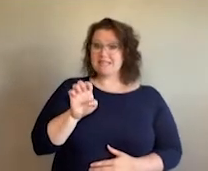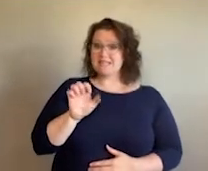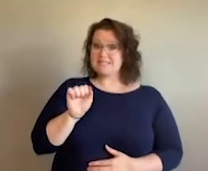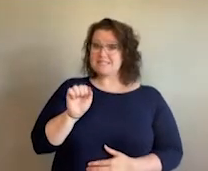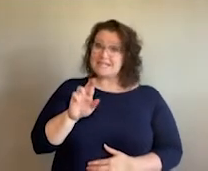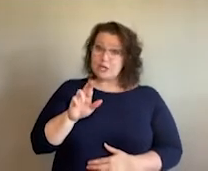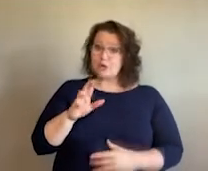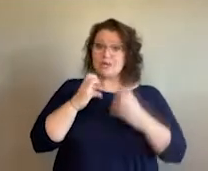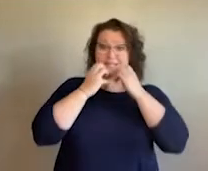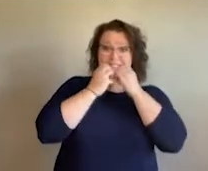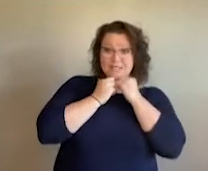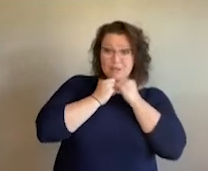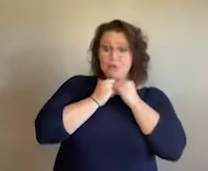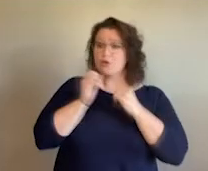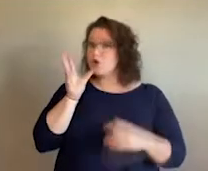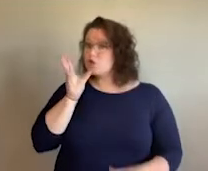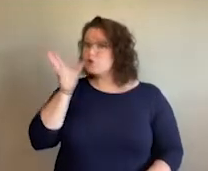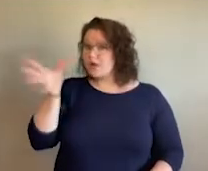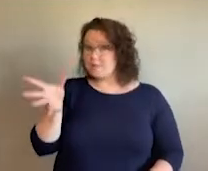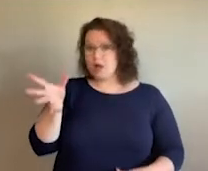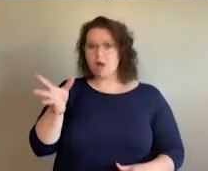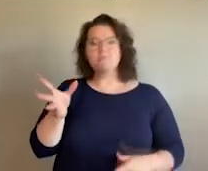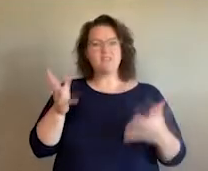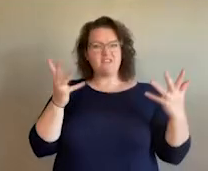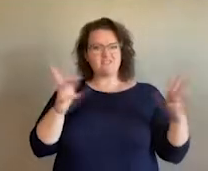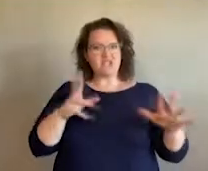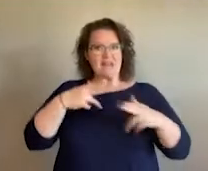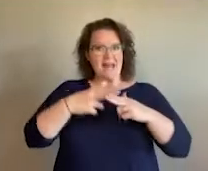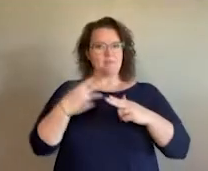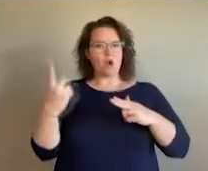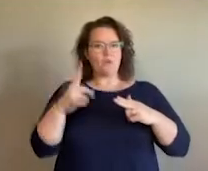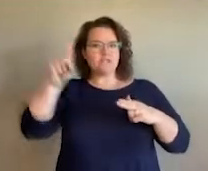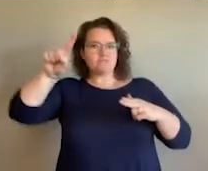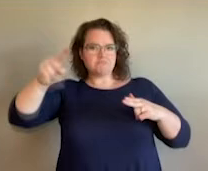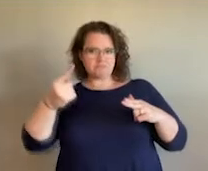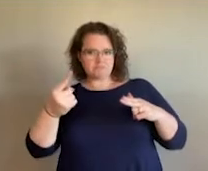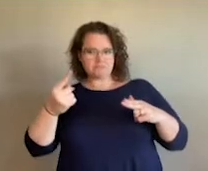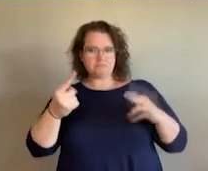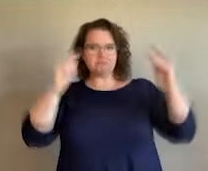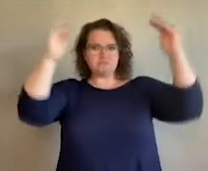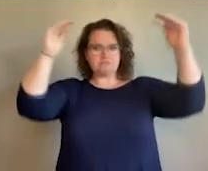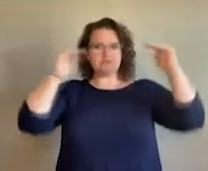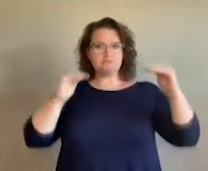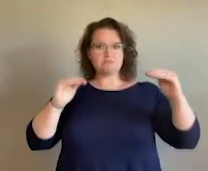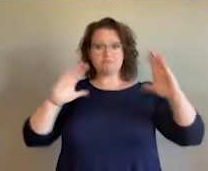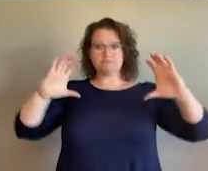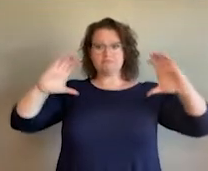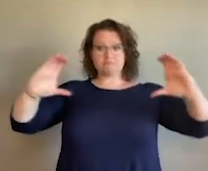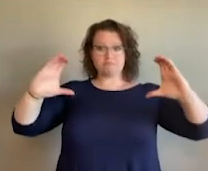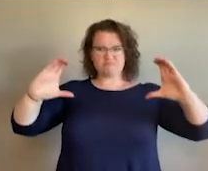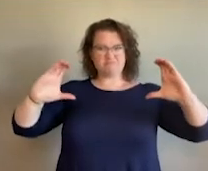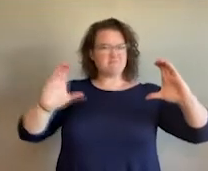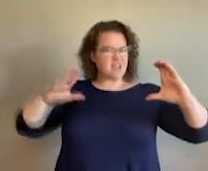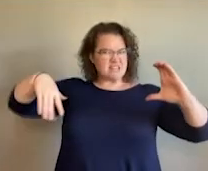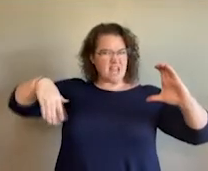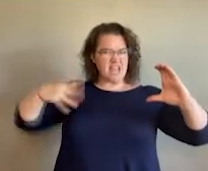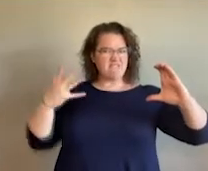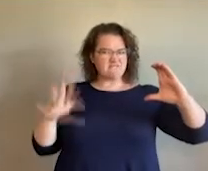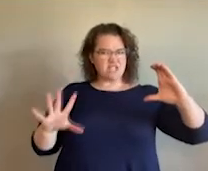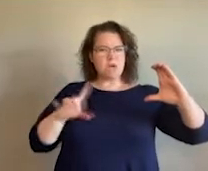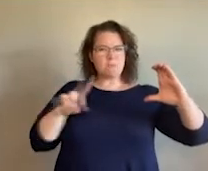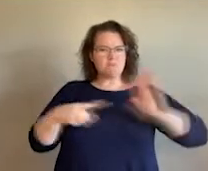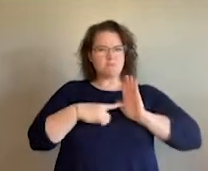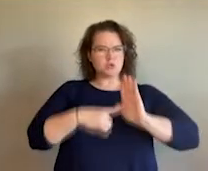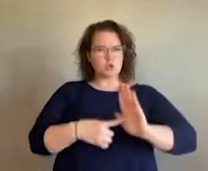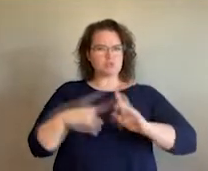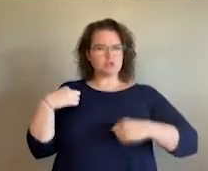have to have a comma at your greeting. Then I am working on my body. I haven't quite finished it yet, but I'm going to show you what I have so